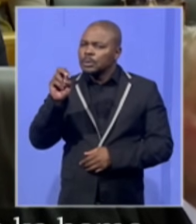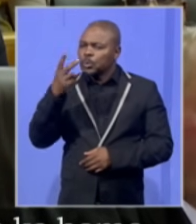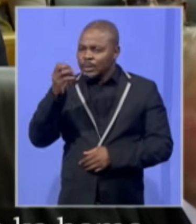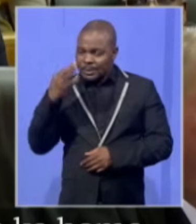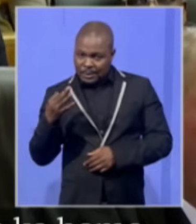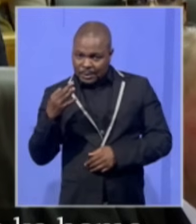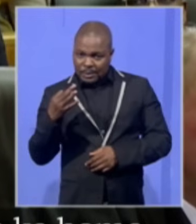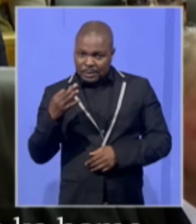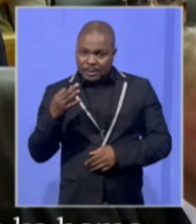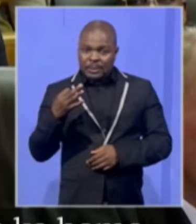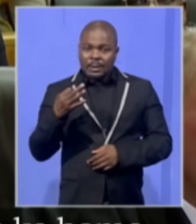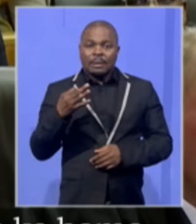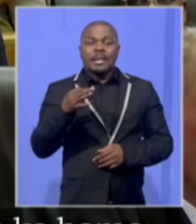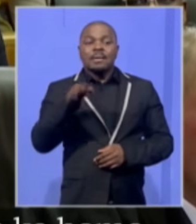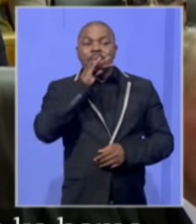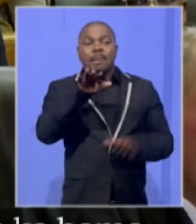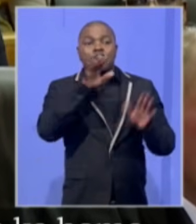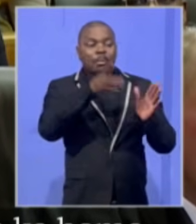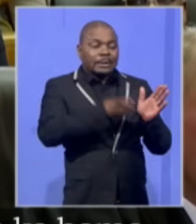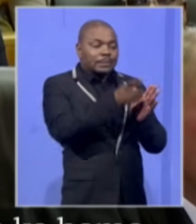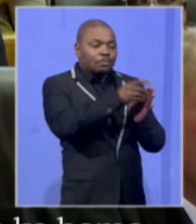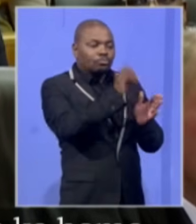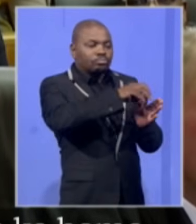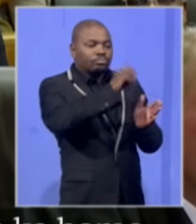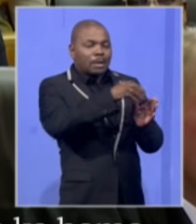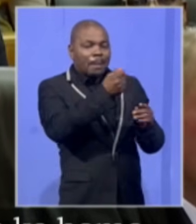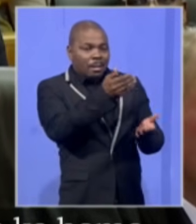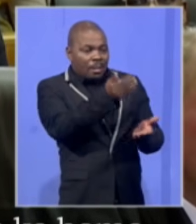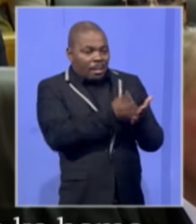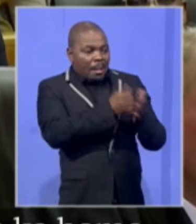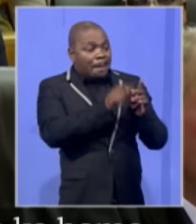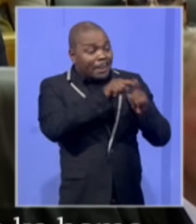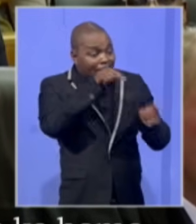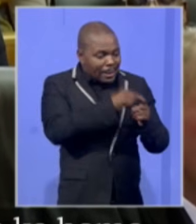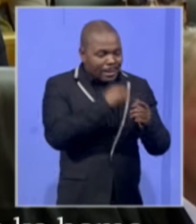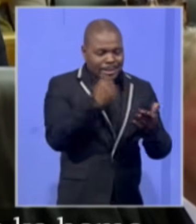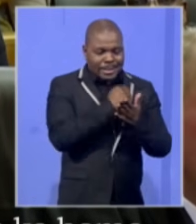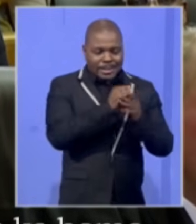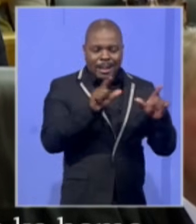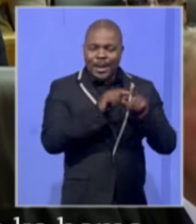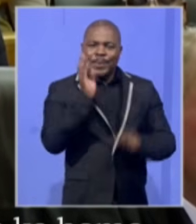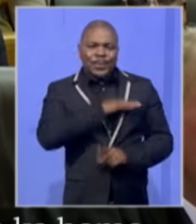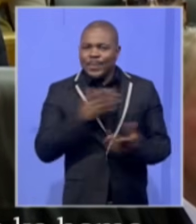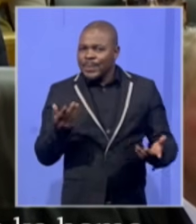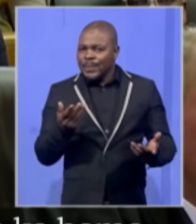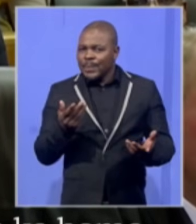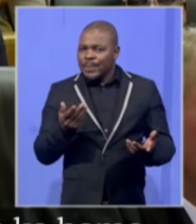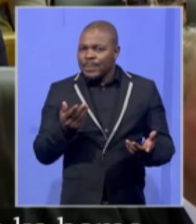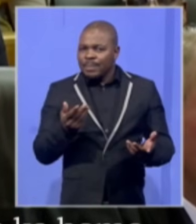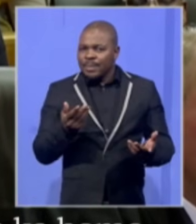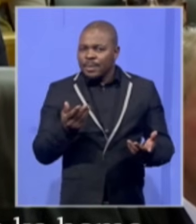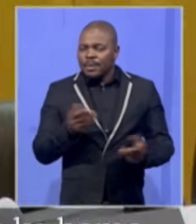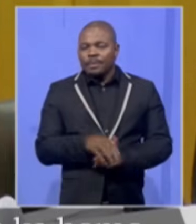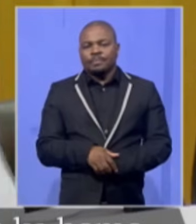2023 is taking deposits from members of the public without being registered, making them an unregistered